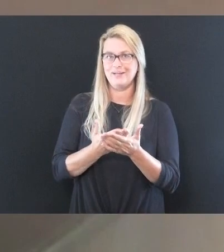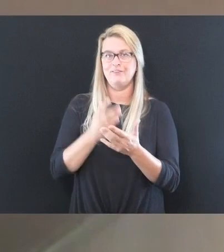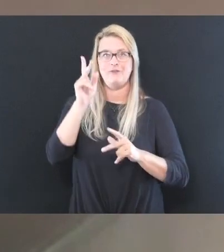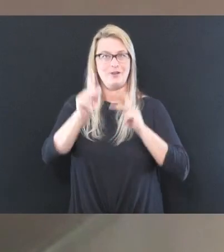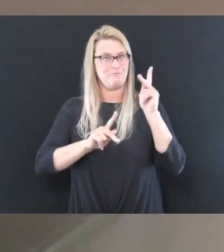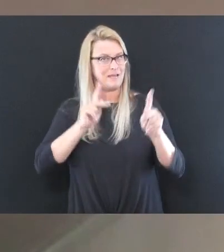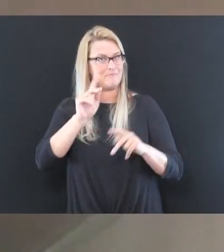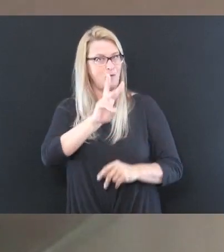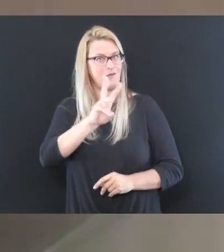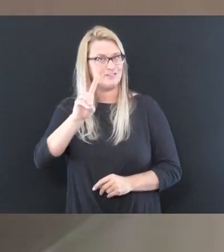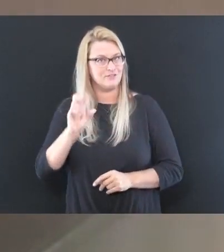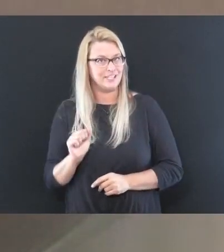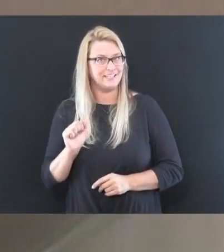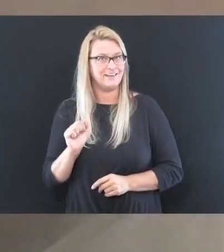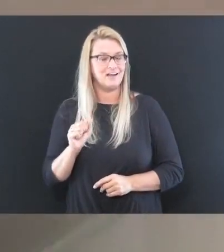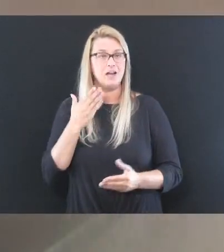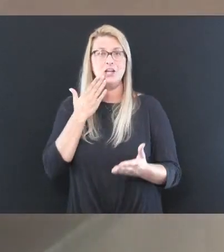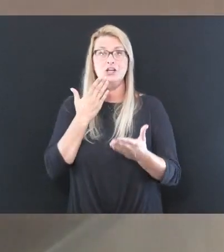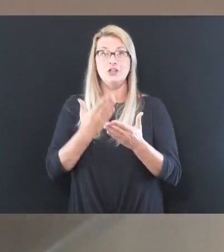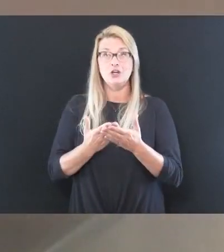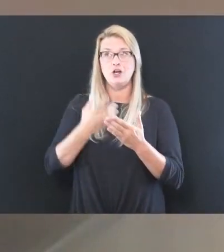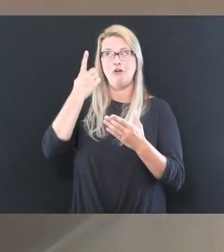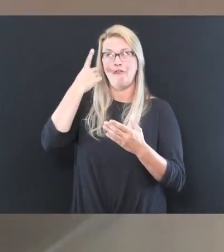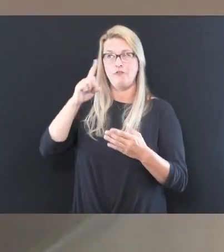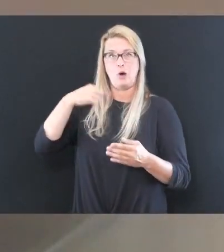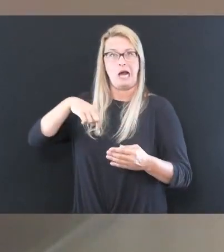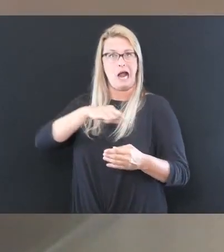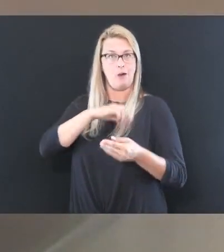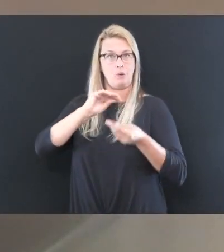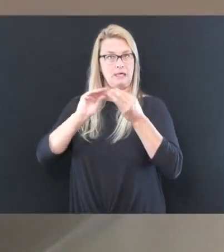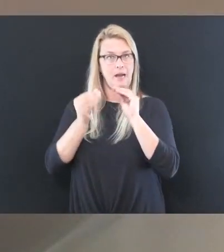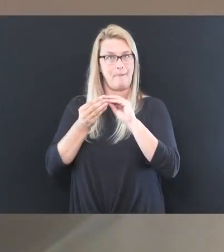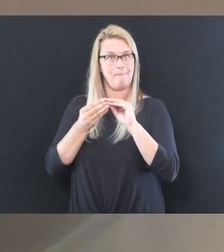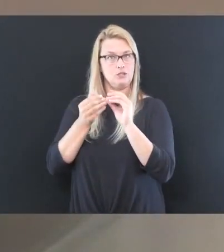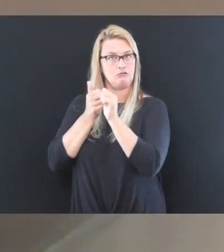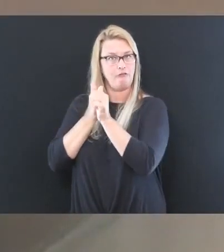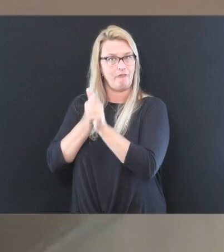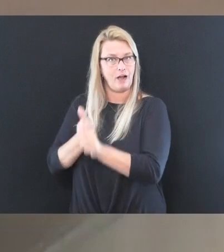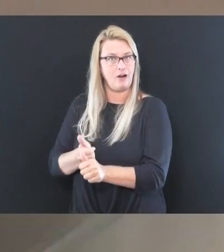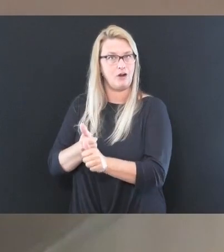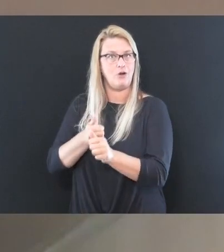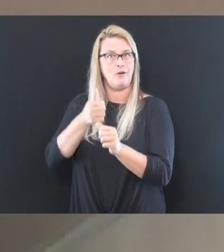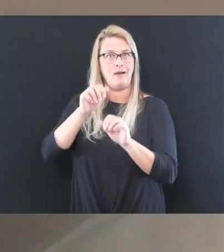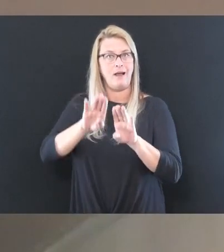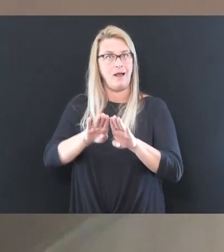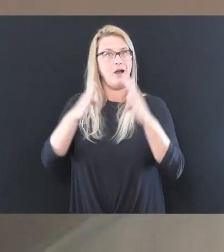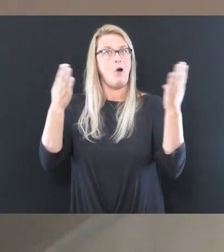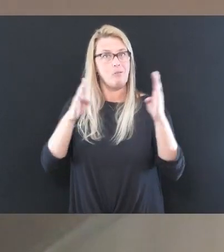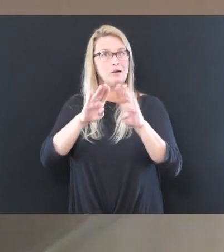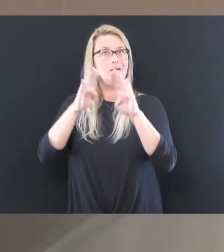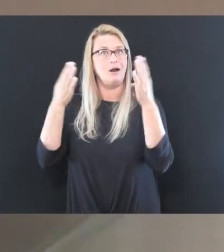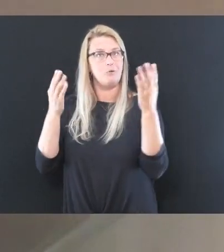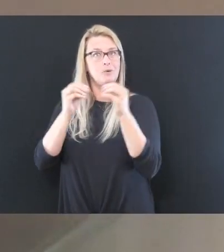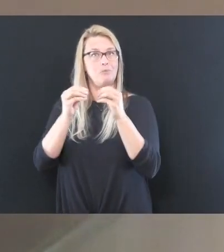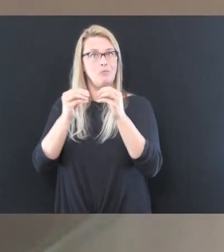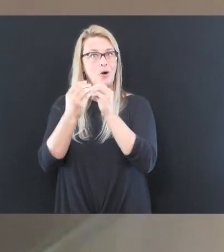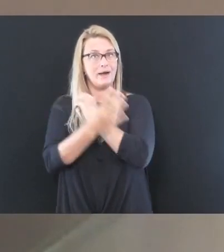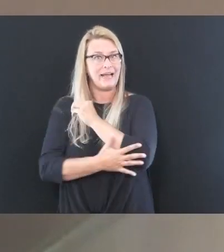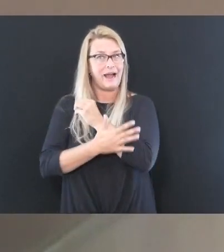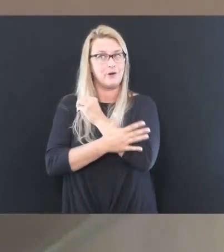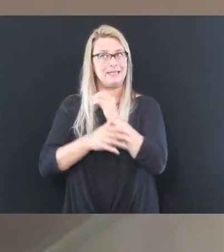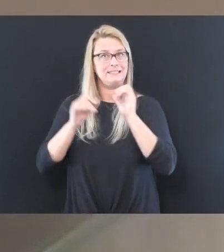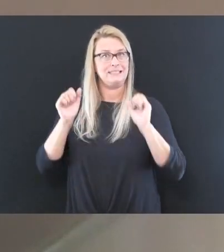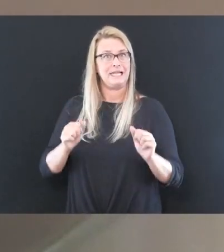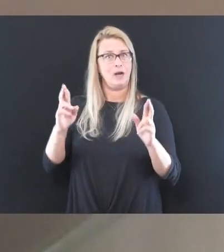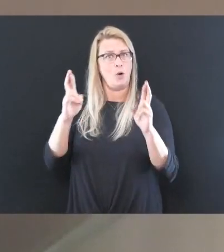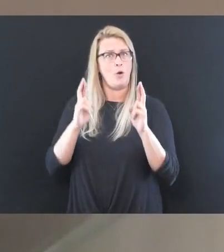of West Virginia, good for the metrics that can allow each county to start to gain hope that they can